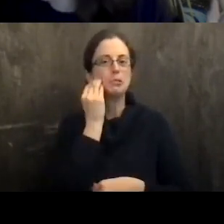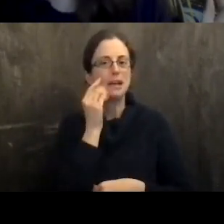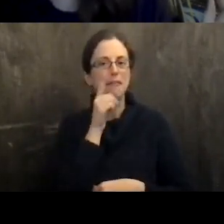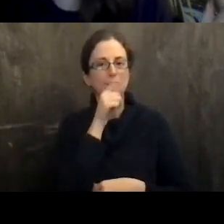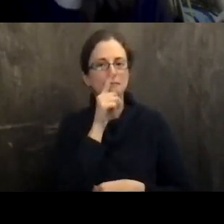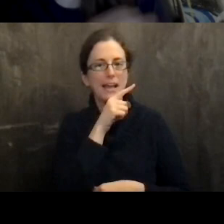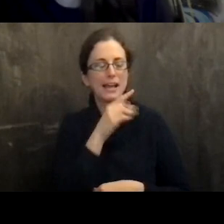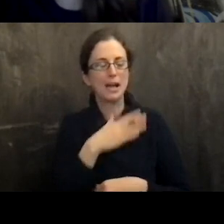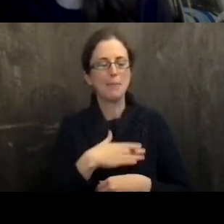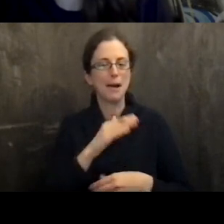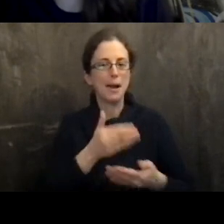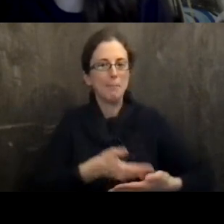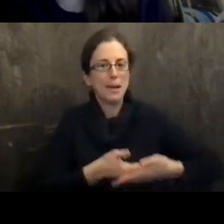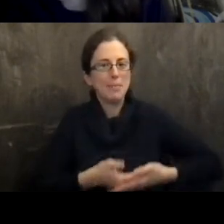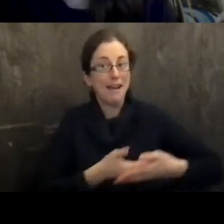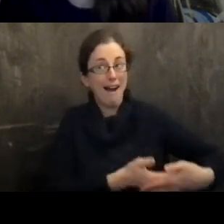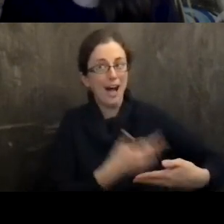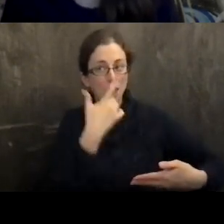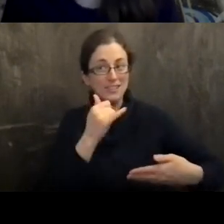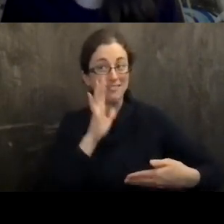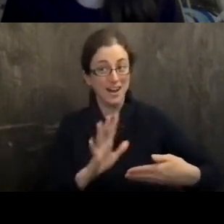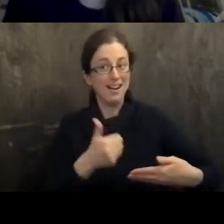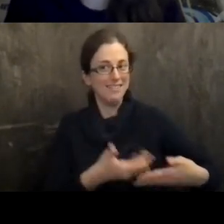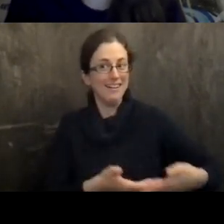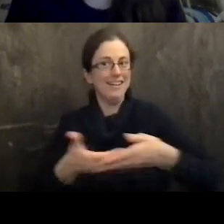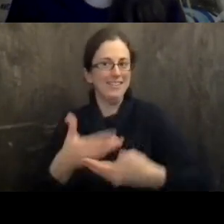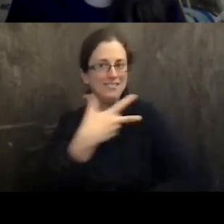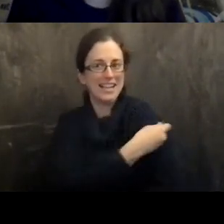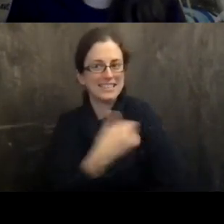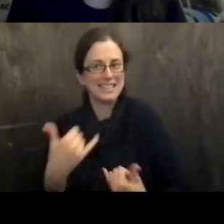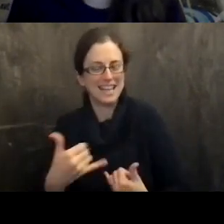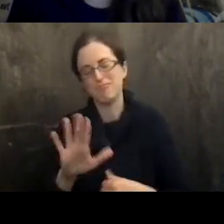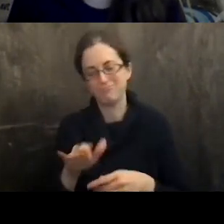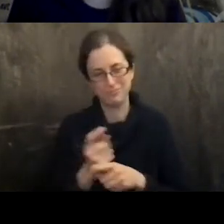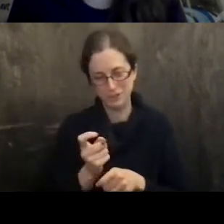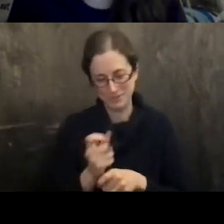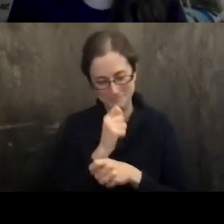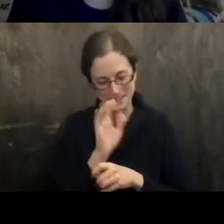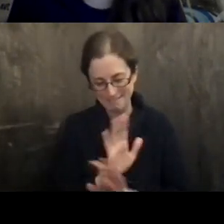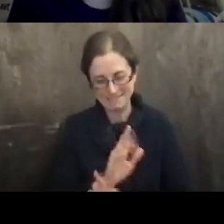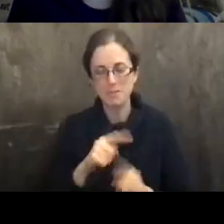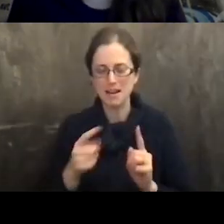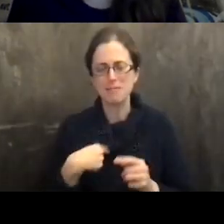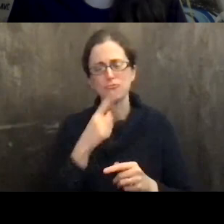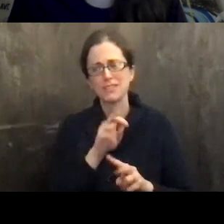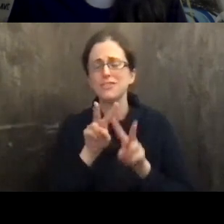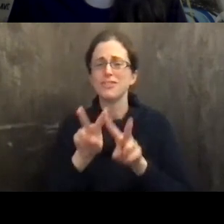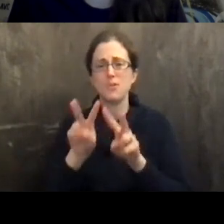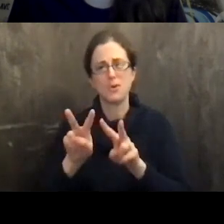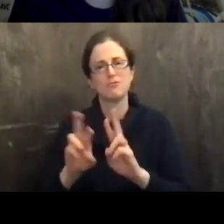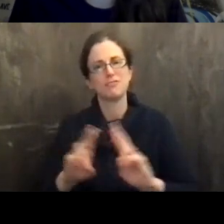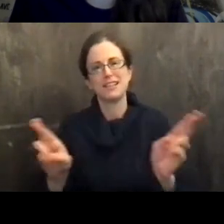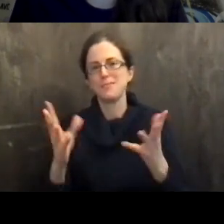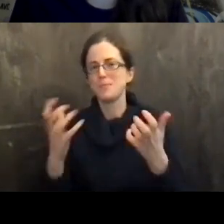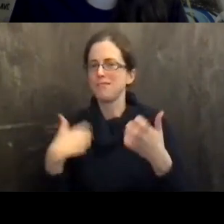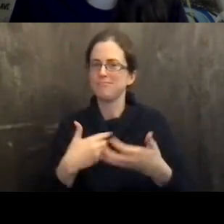I'm joking. I'm not going to do that. But I really am looking forward to being able to vaccinate my baby once the